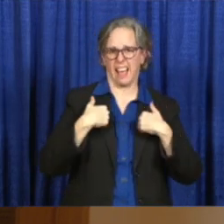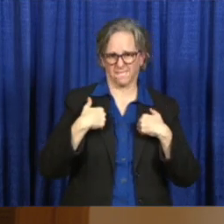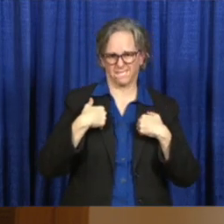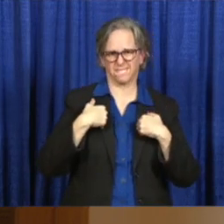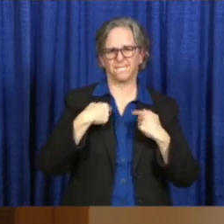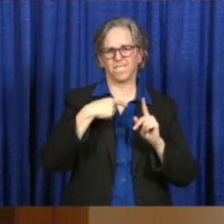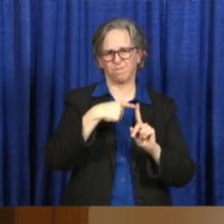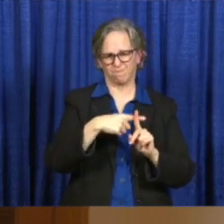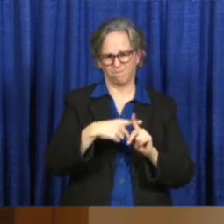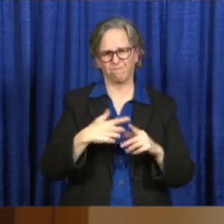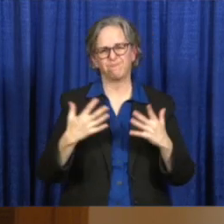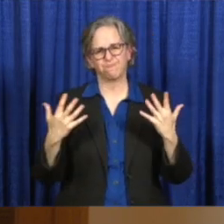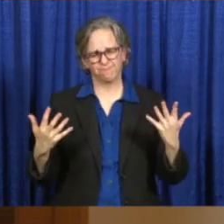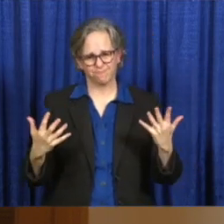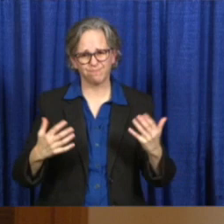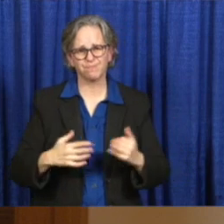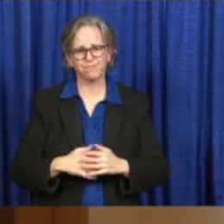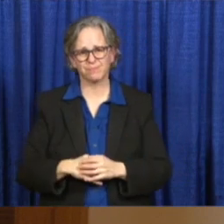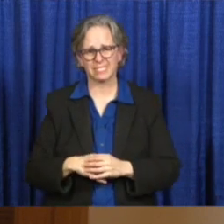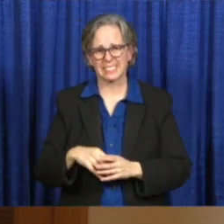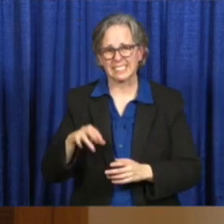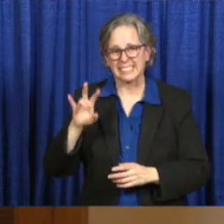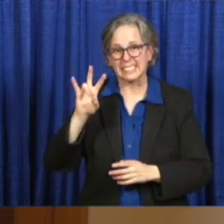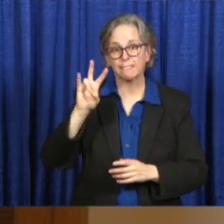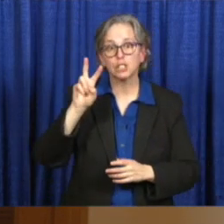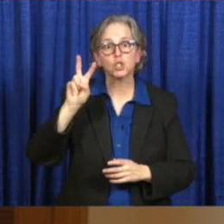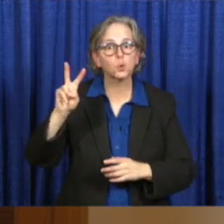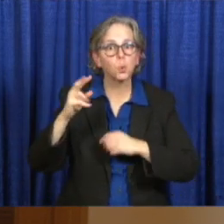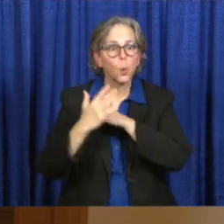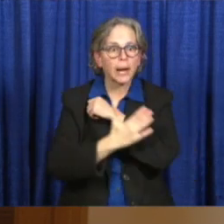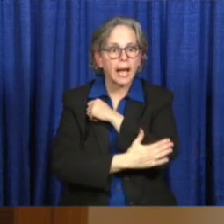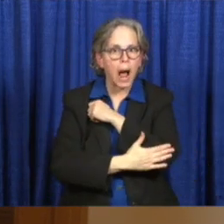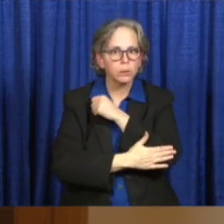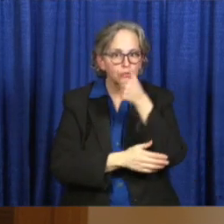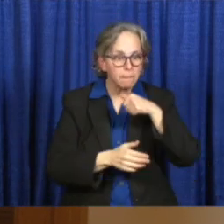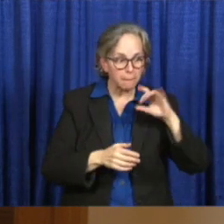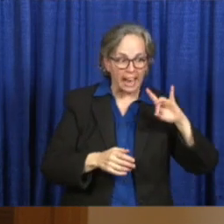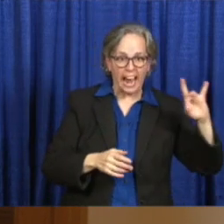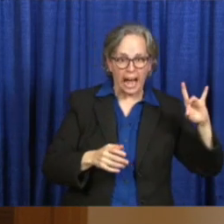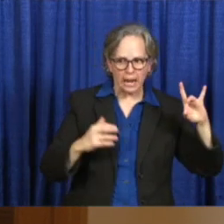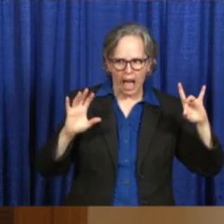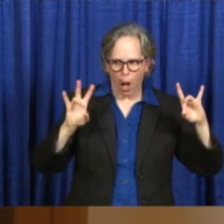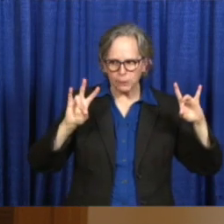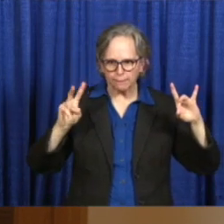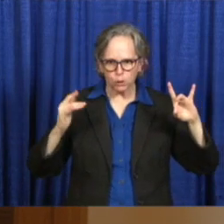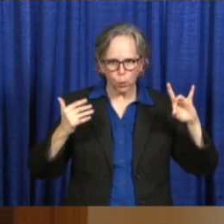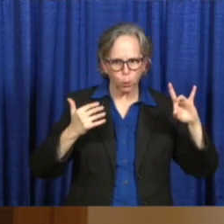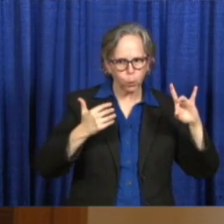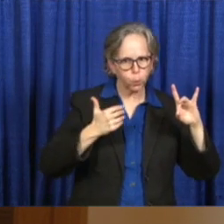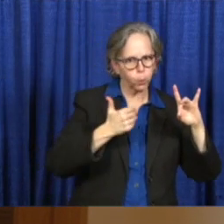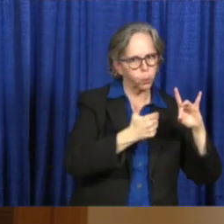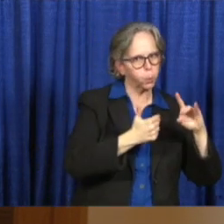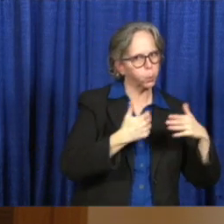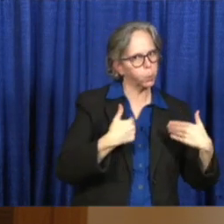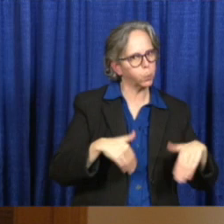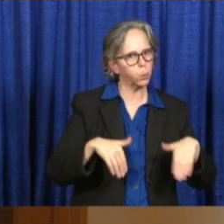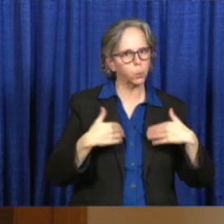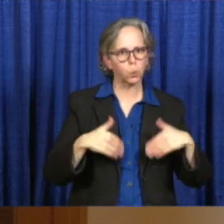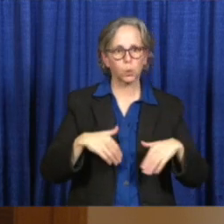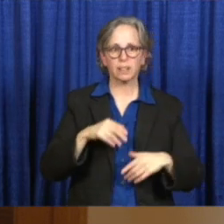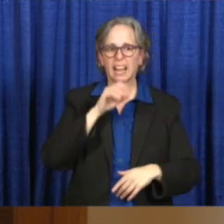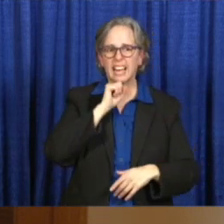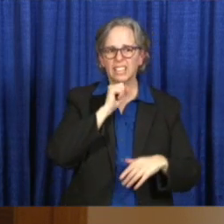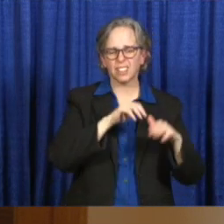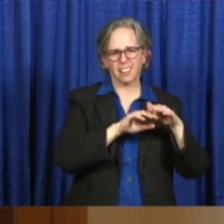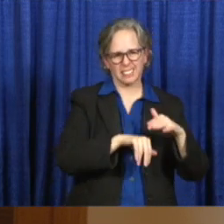and representing 72 counties of our 88 in Ohio Age range, again, from less than 1 year of